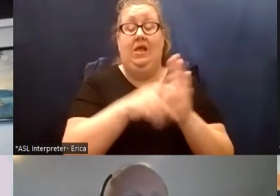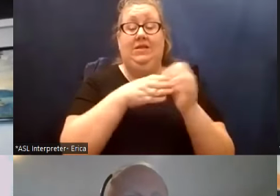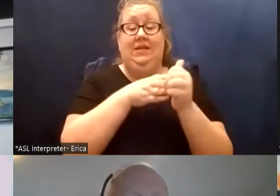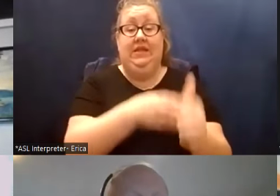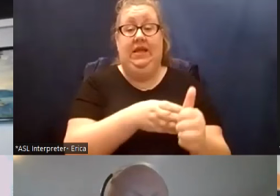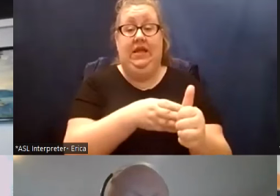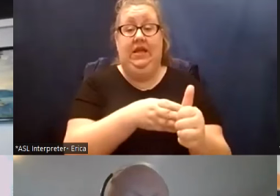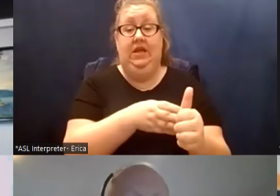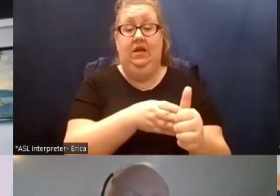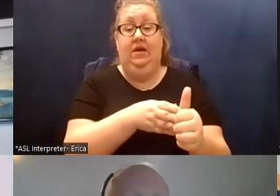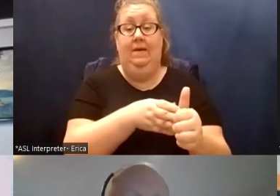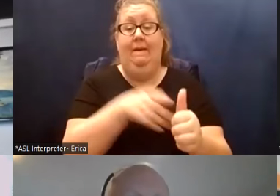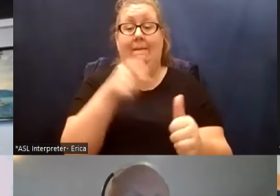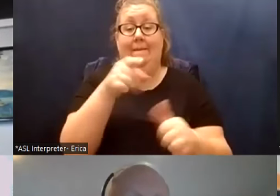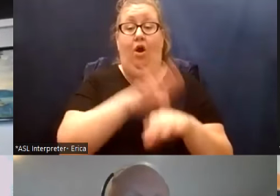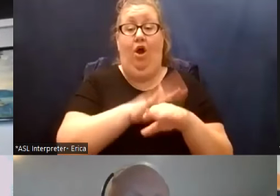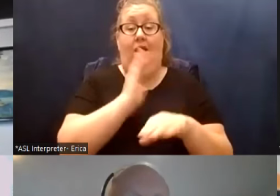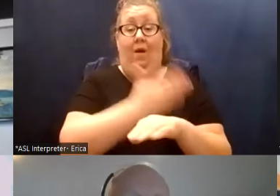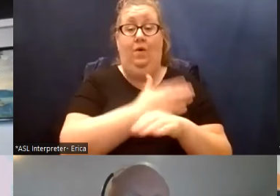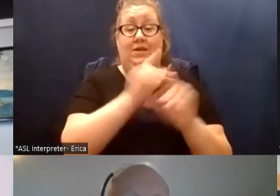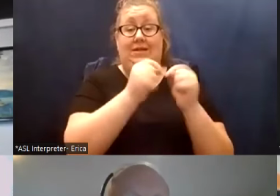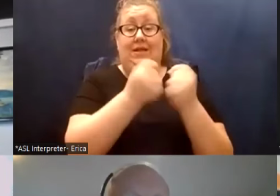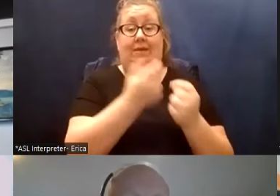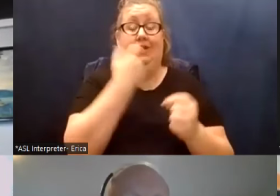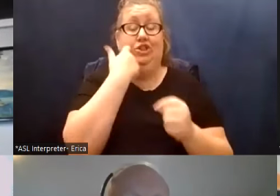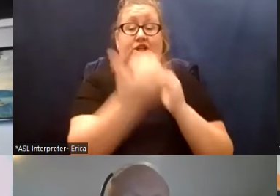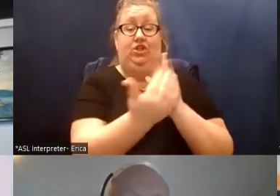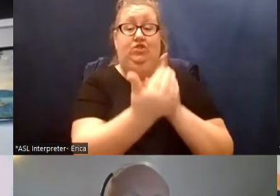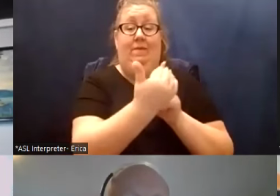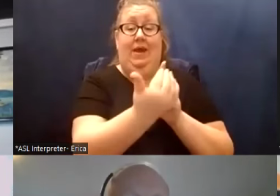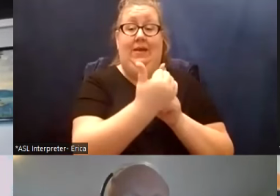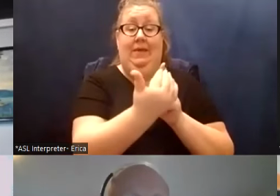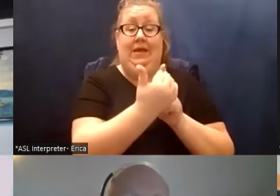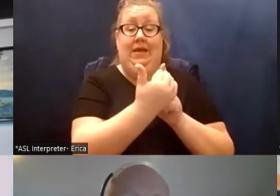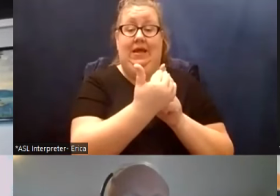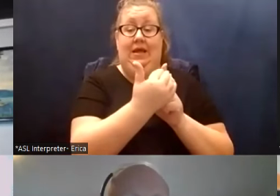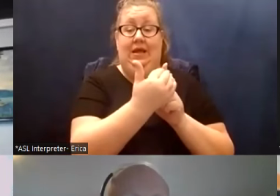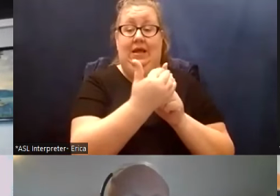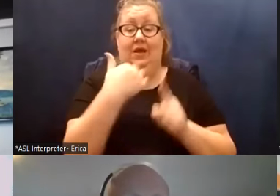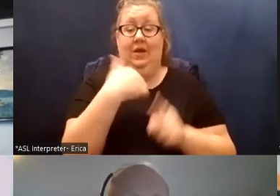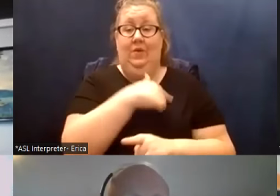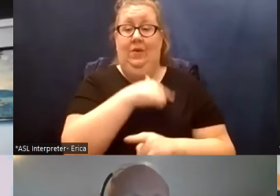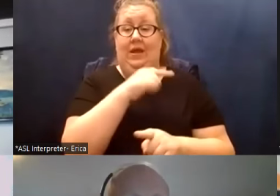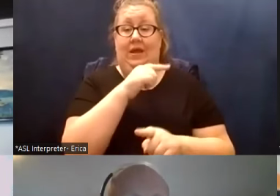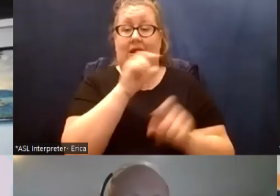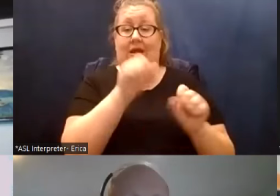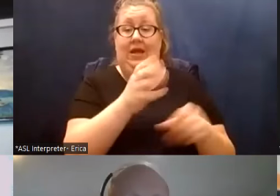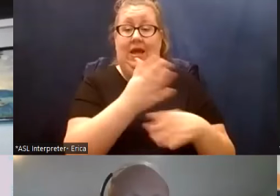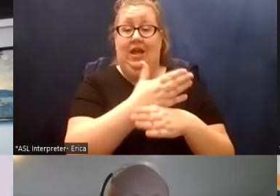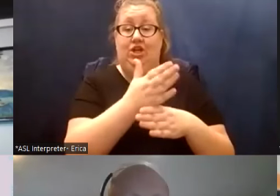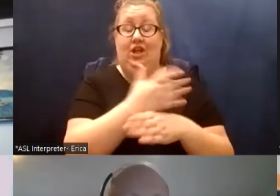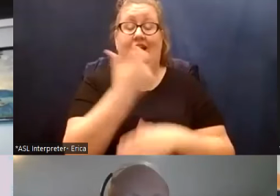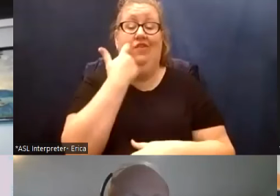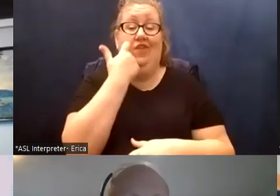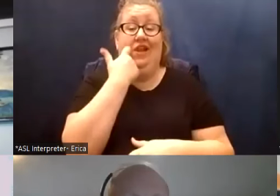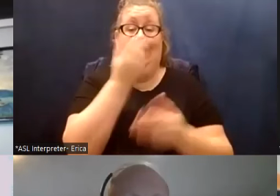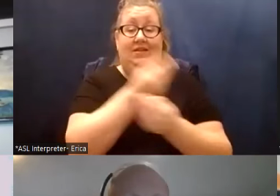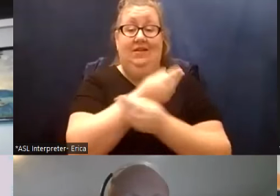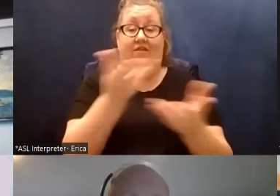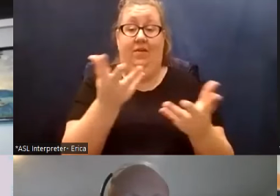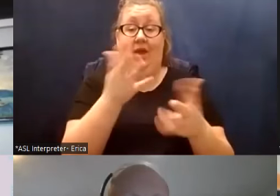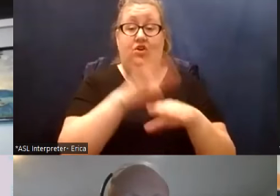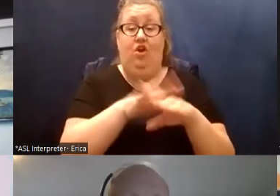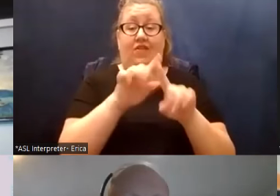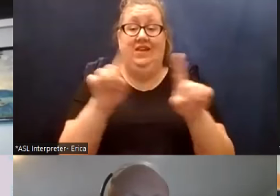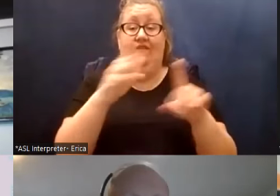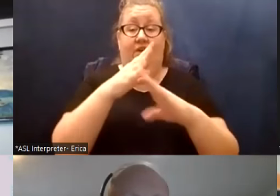on our team, just reminded me that we can share the latest information on the different